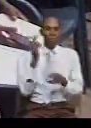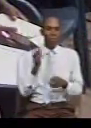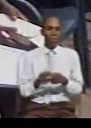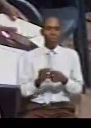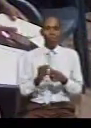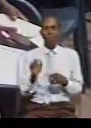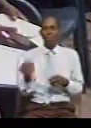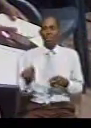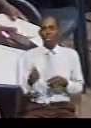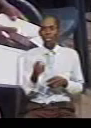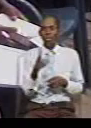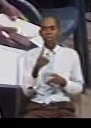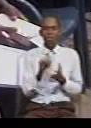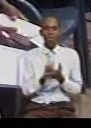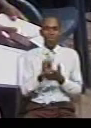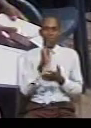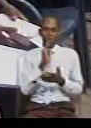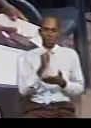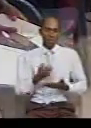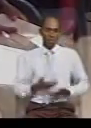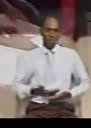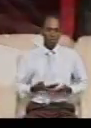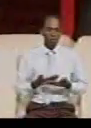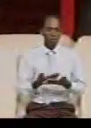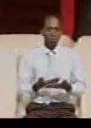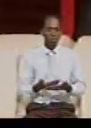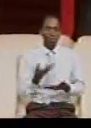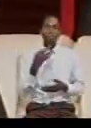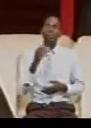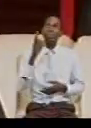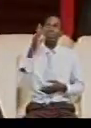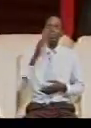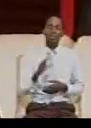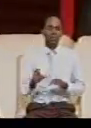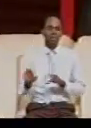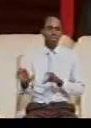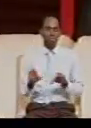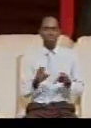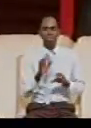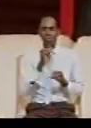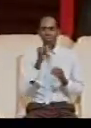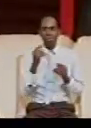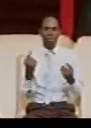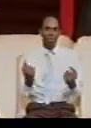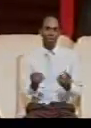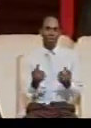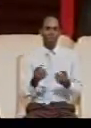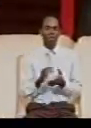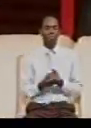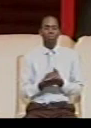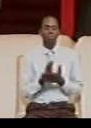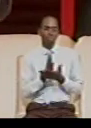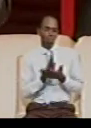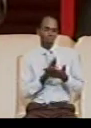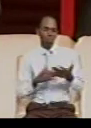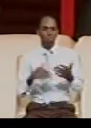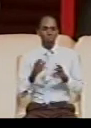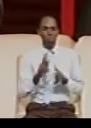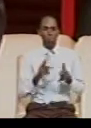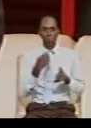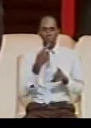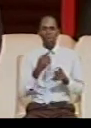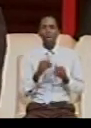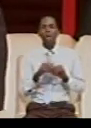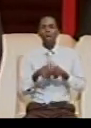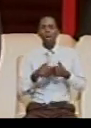Whosoever is born of God does not commit sin. Some people say, how do I